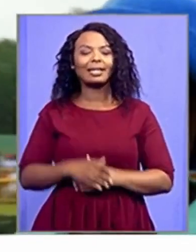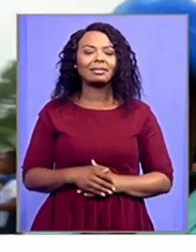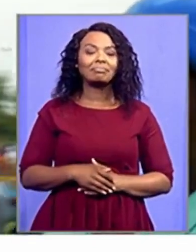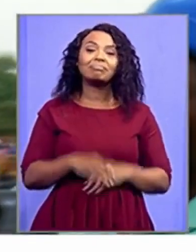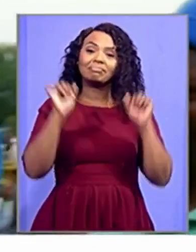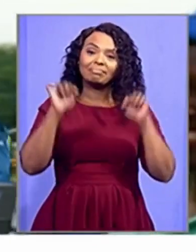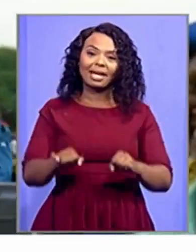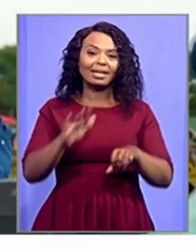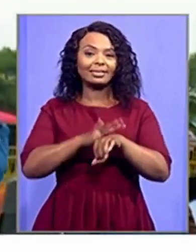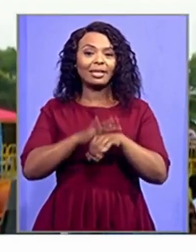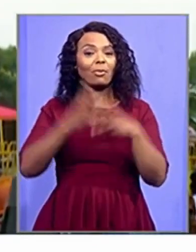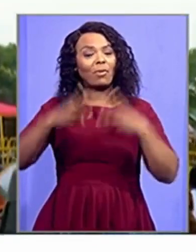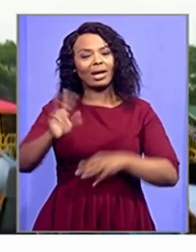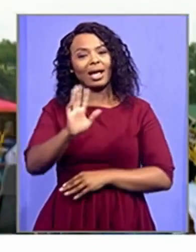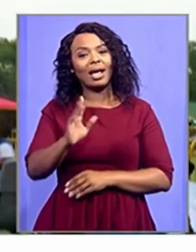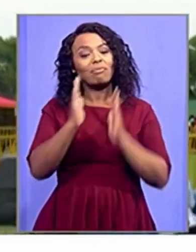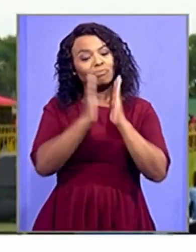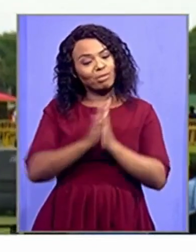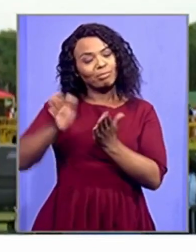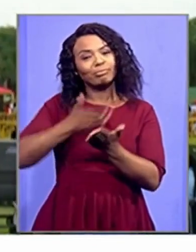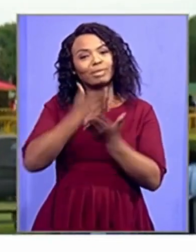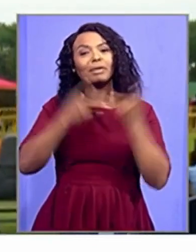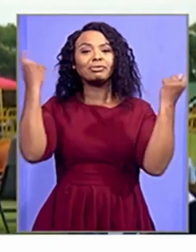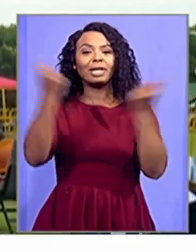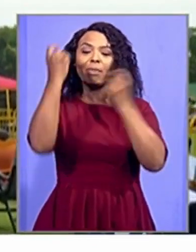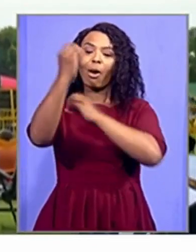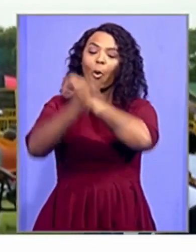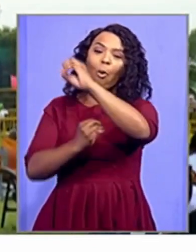senya sebaka Gospel Festival e tlo ba e kgatlampana